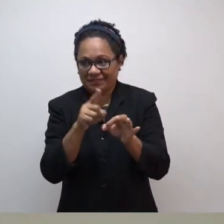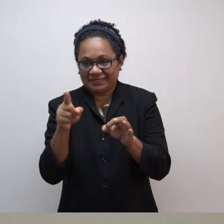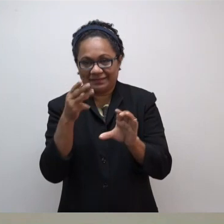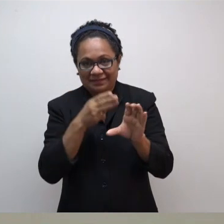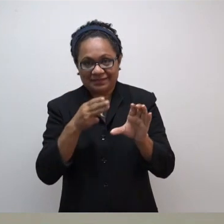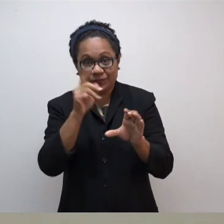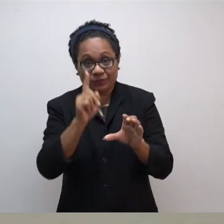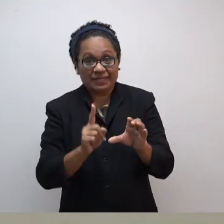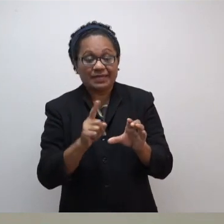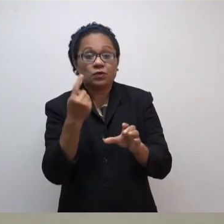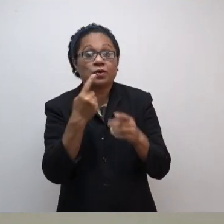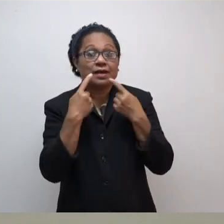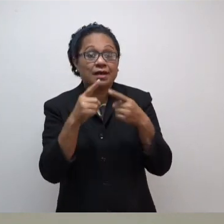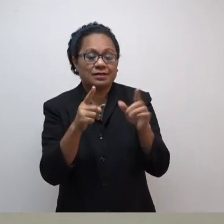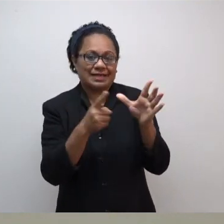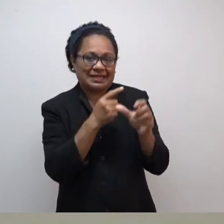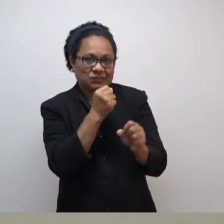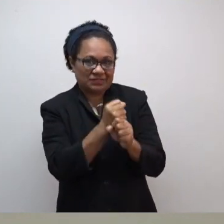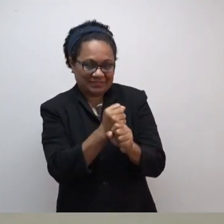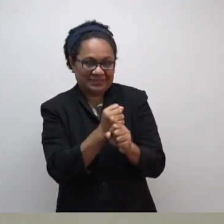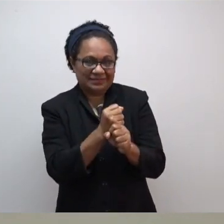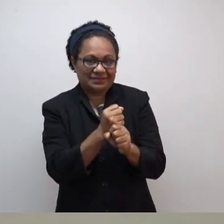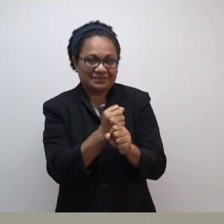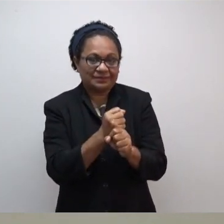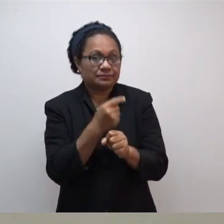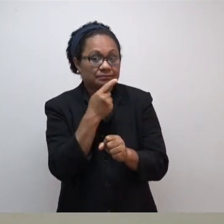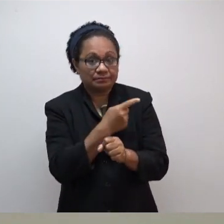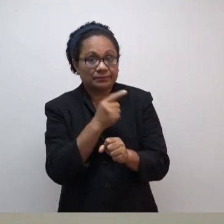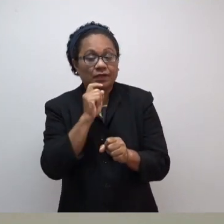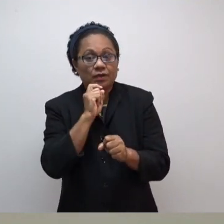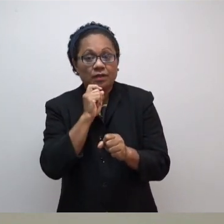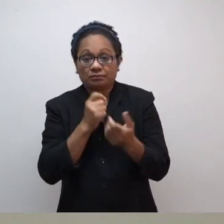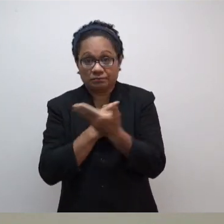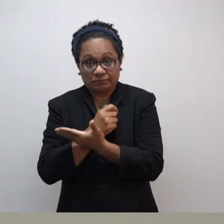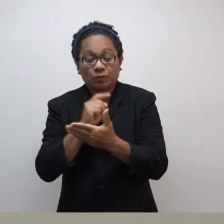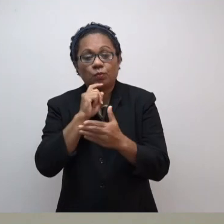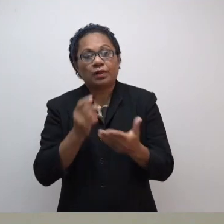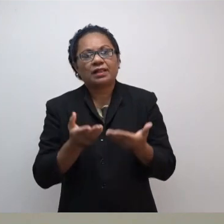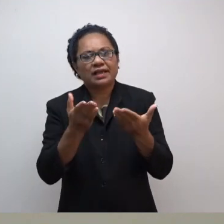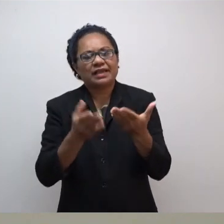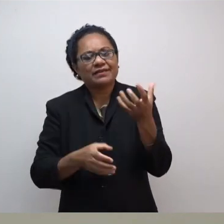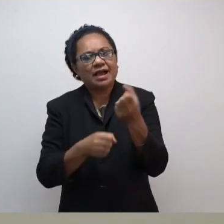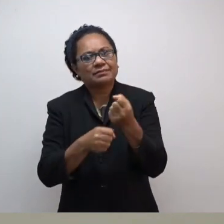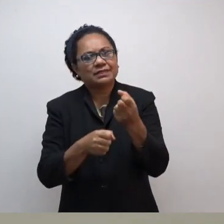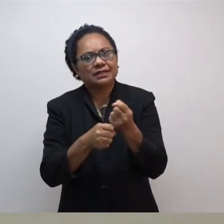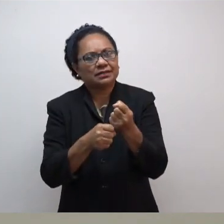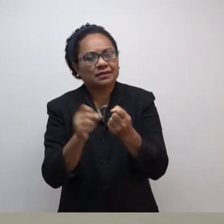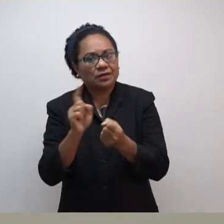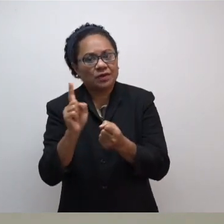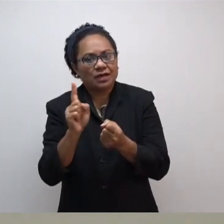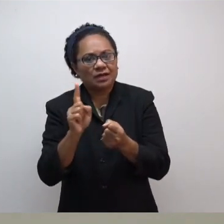Minister of Economy, Honorable Aiyaz Sayed-Khaiyum, who will be giving an update on the implementation